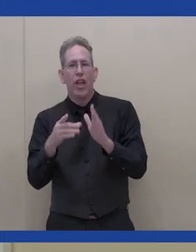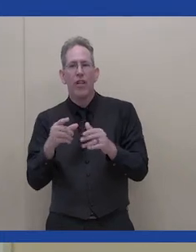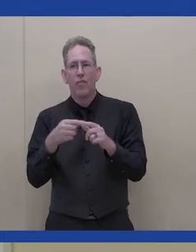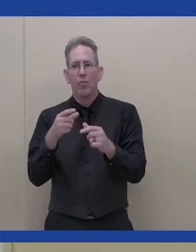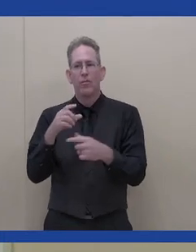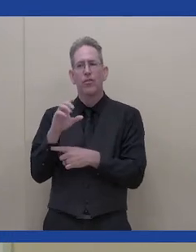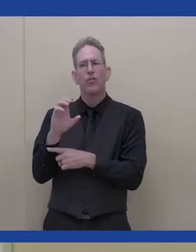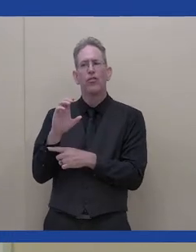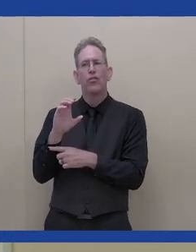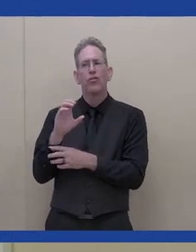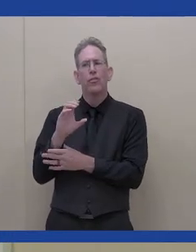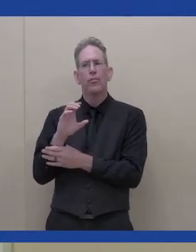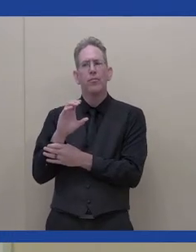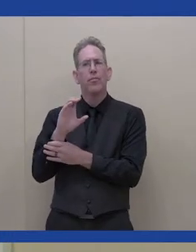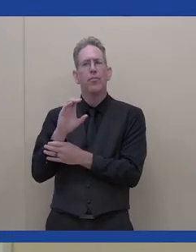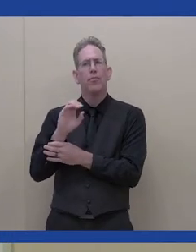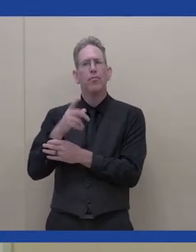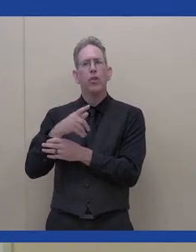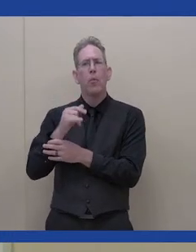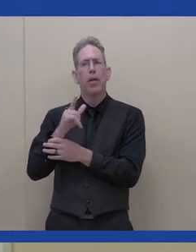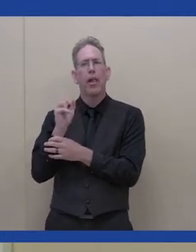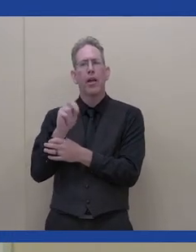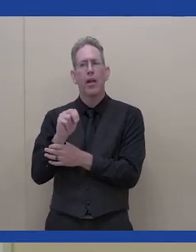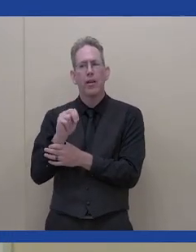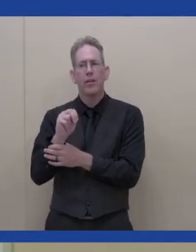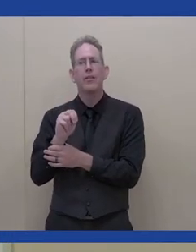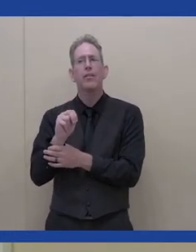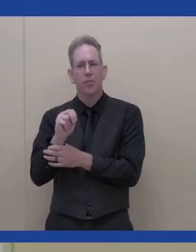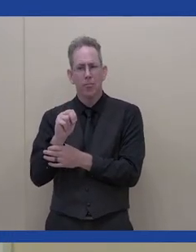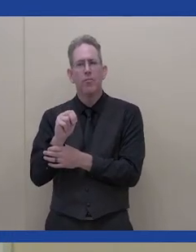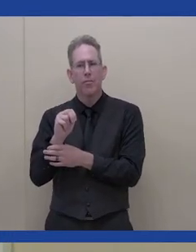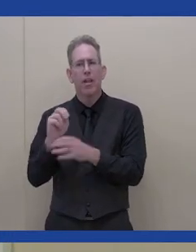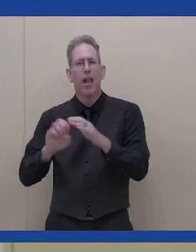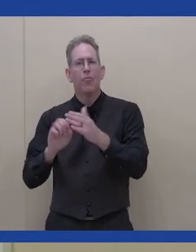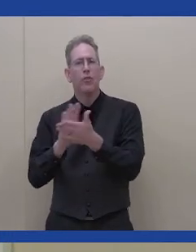right there? Hi, friends. Hi. Thank you so much for being here.